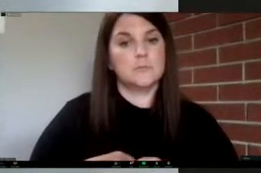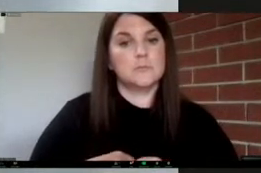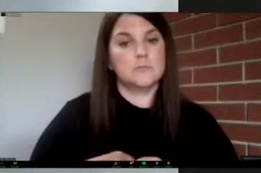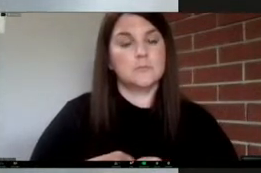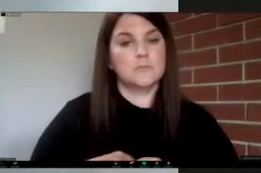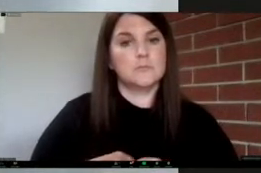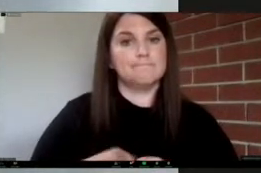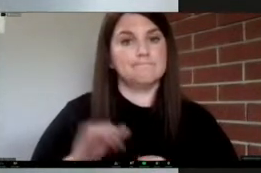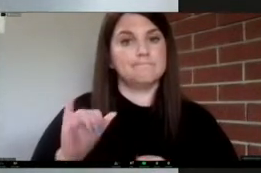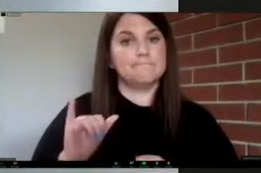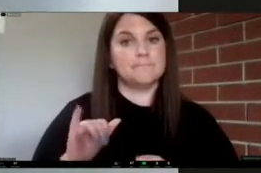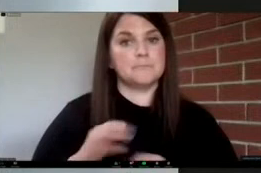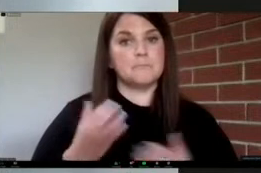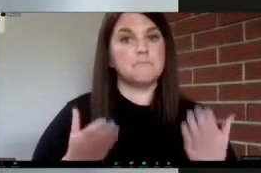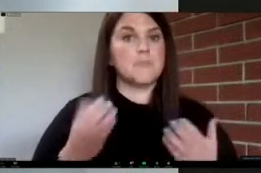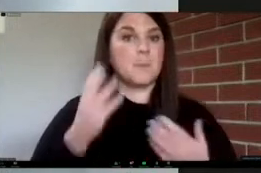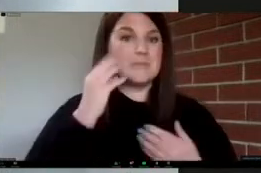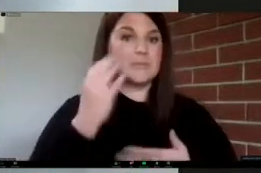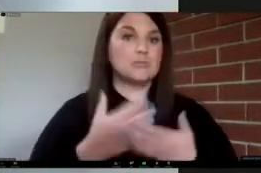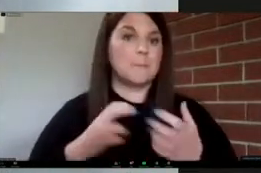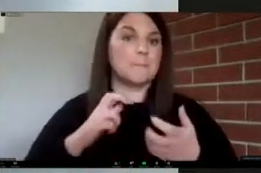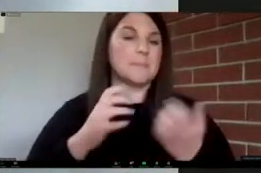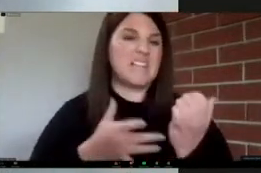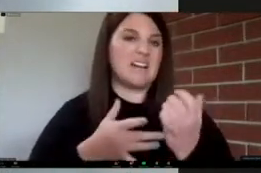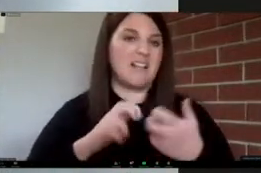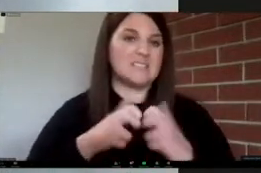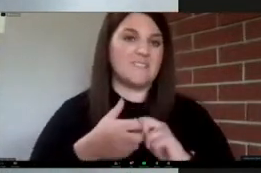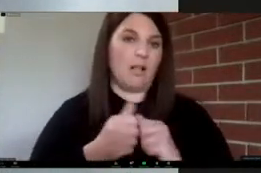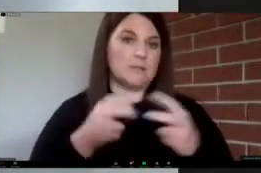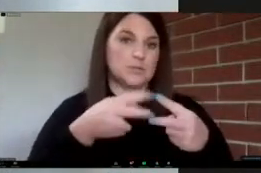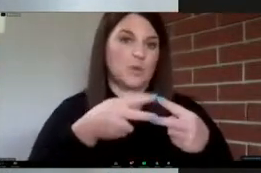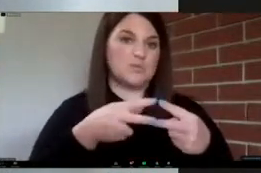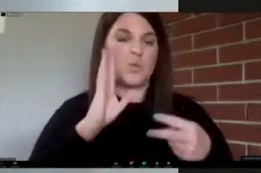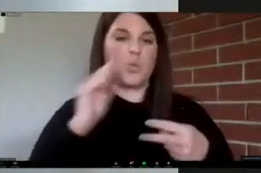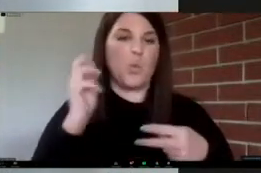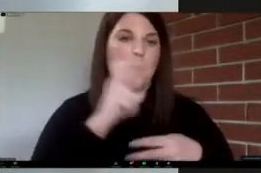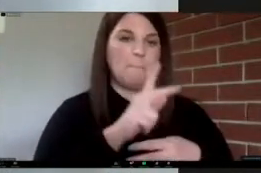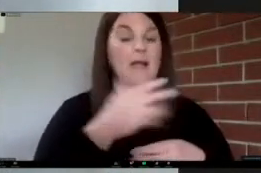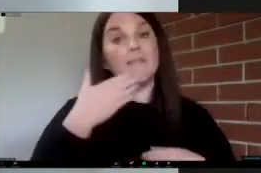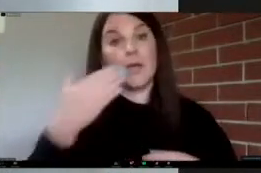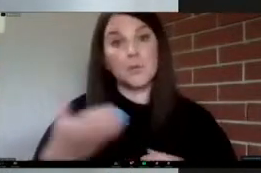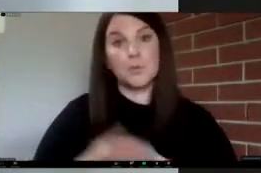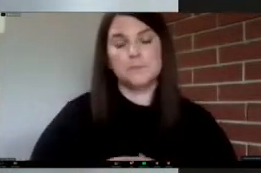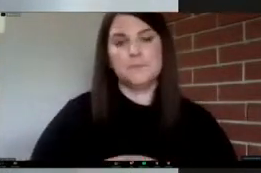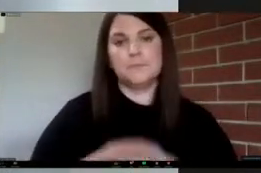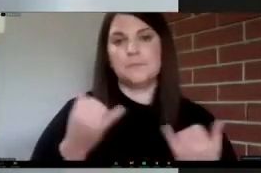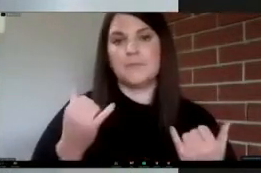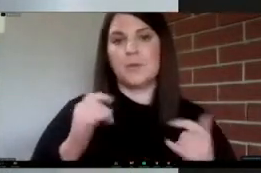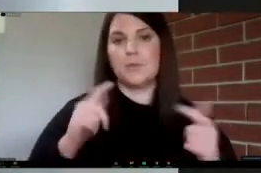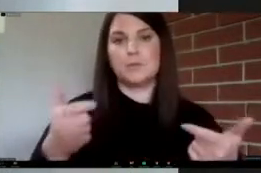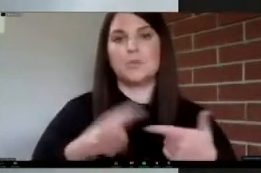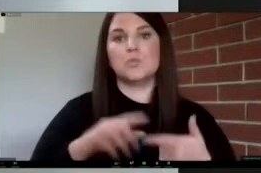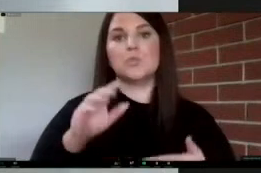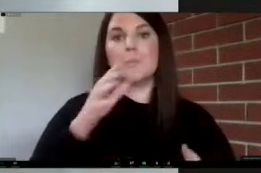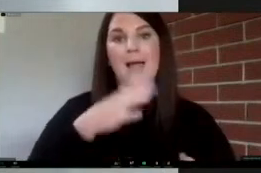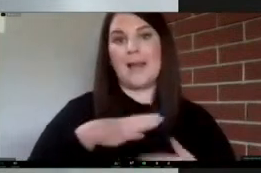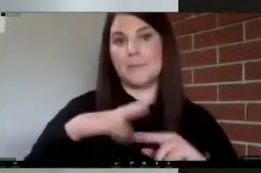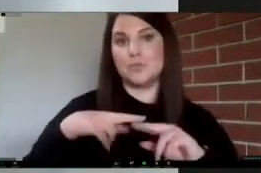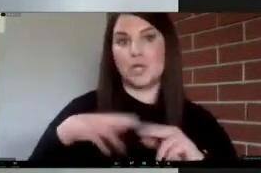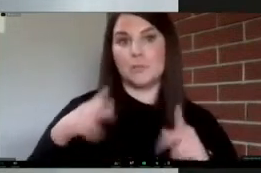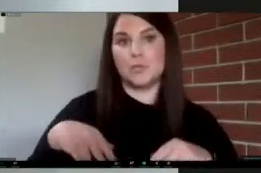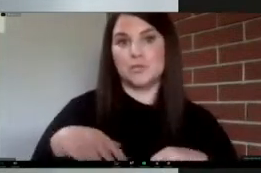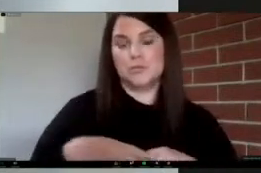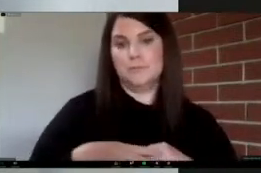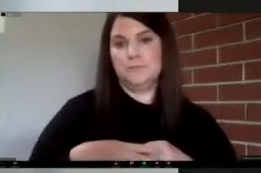We might experience some technical difficulty. We'll come back for the record. Thank you. Now I turn to Madam Chair. You have a quorum for the